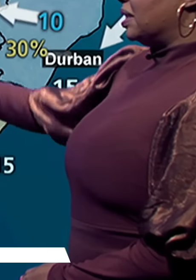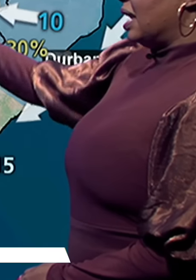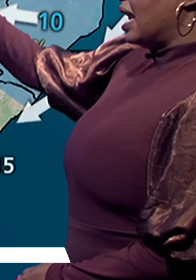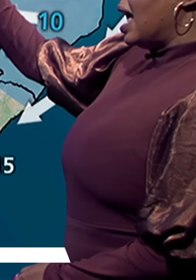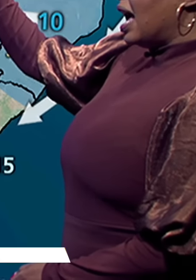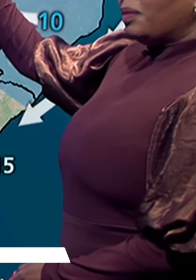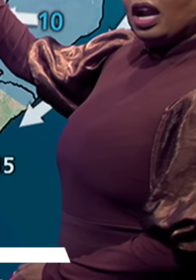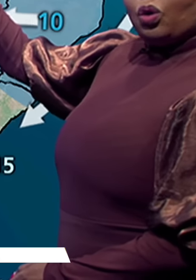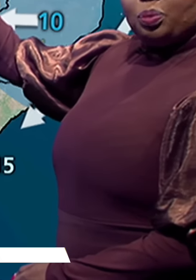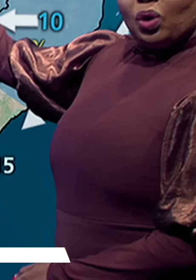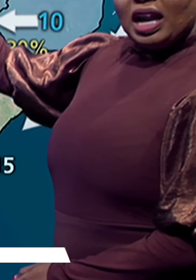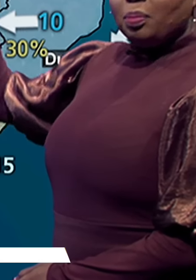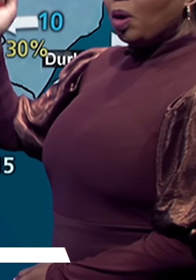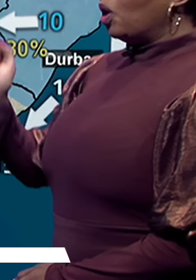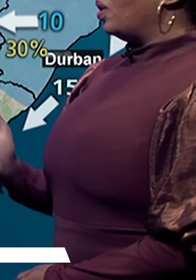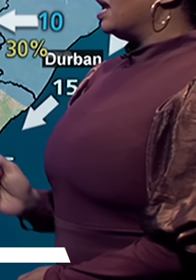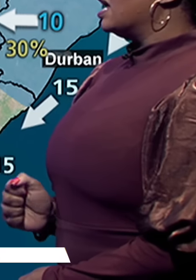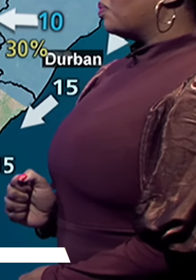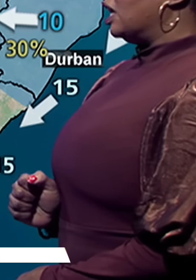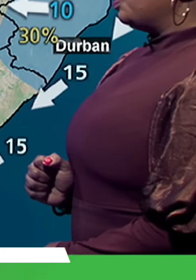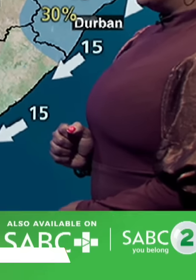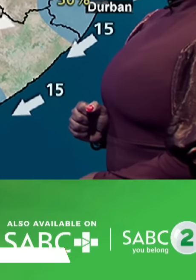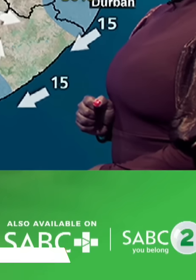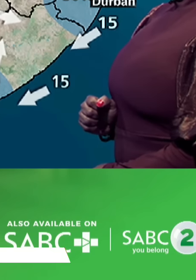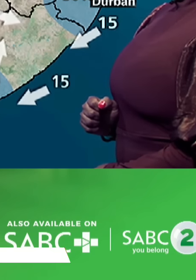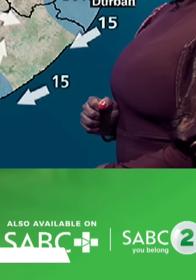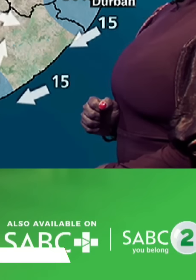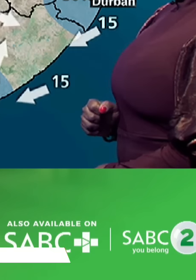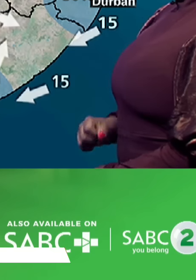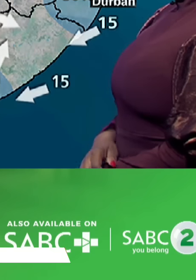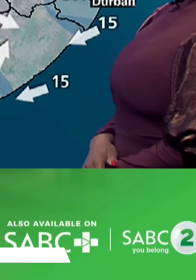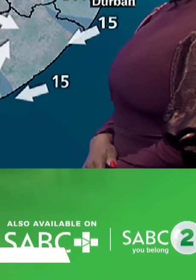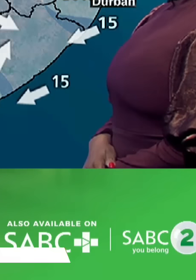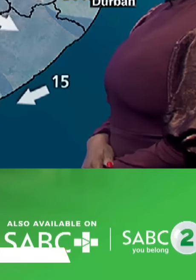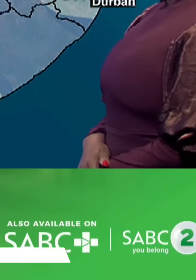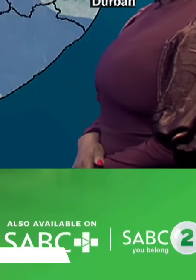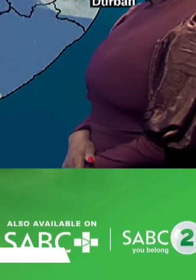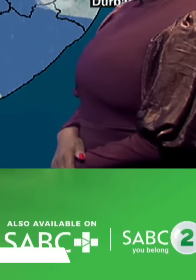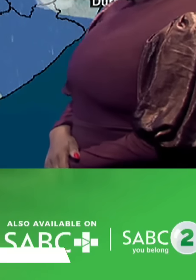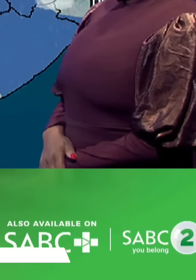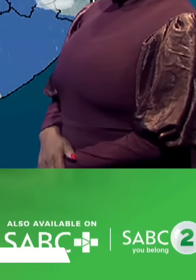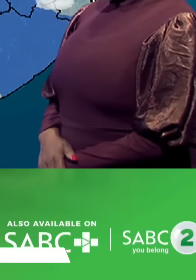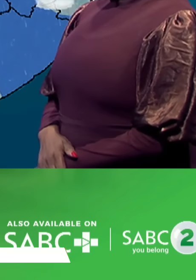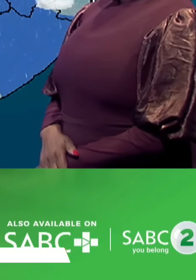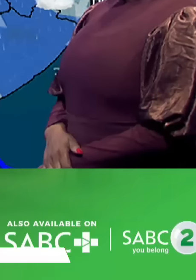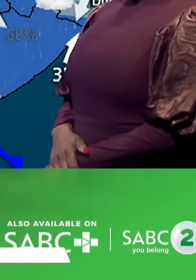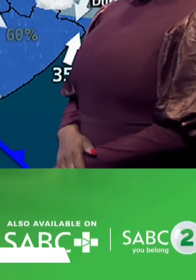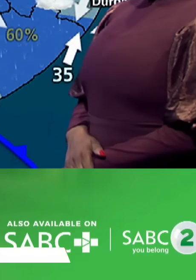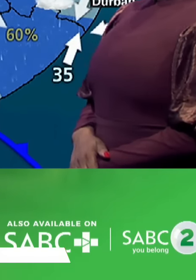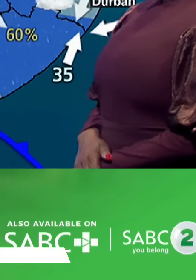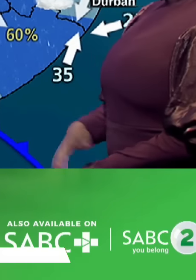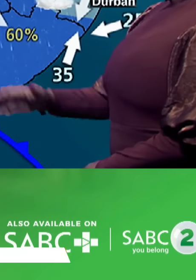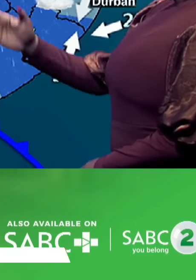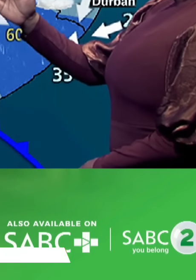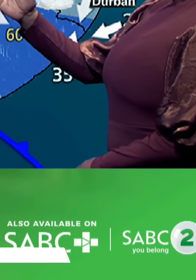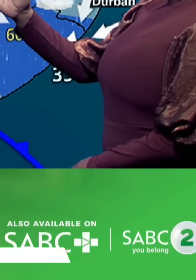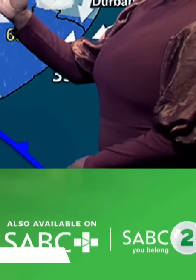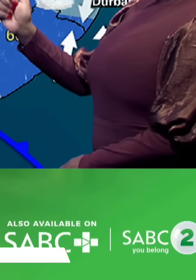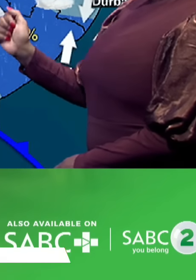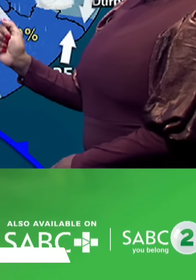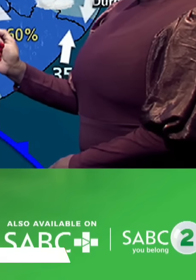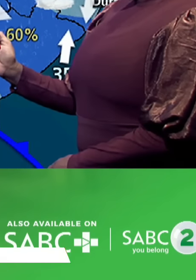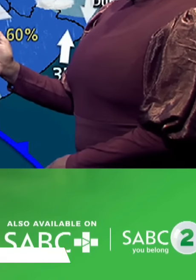tše 16 re belela godimo go la Limpopo le gona re bona dipula tše le tlabeng dintši di le gona ka diperesente tše 16 re lebelela go la go SASA go